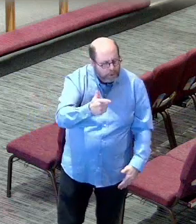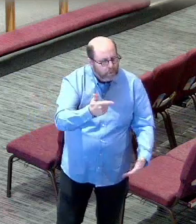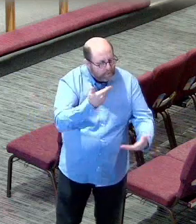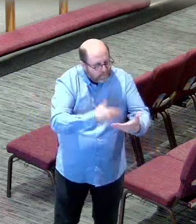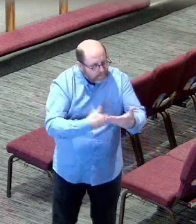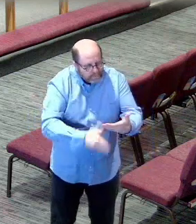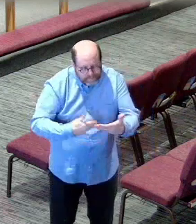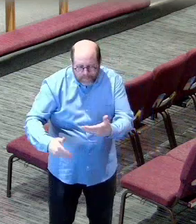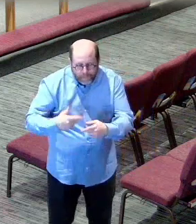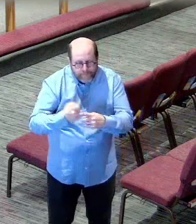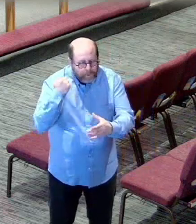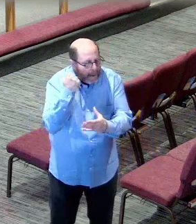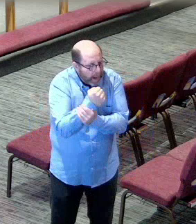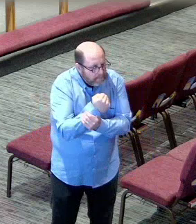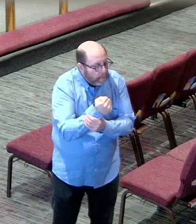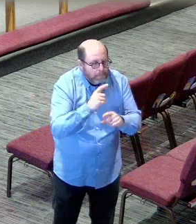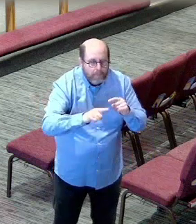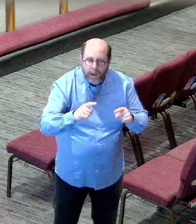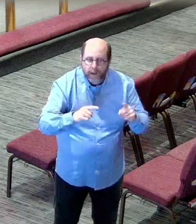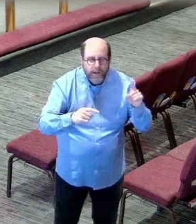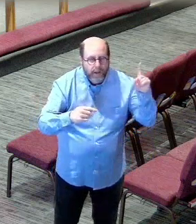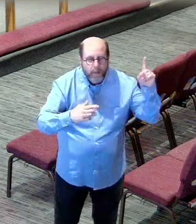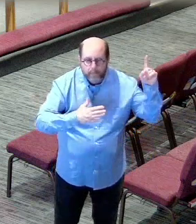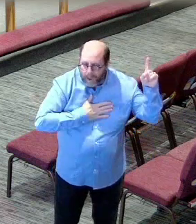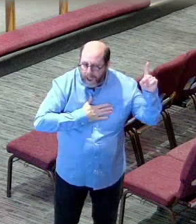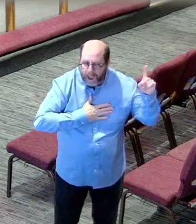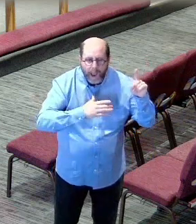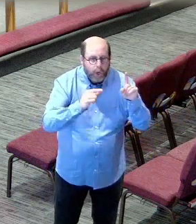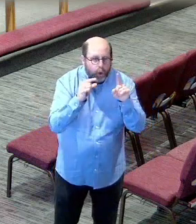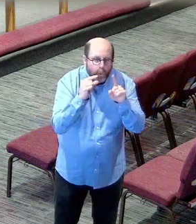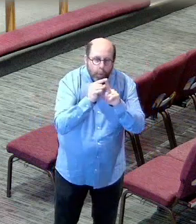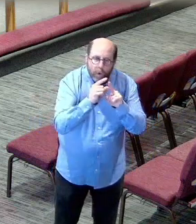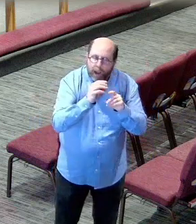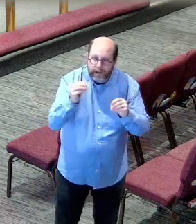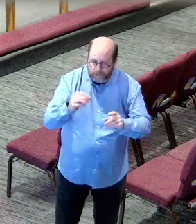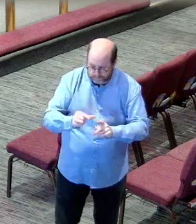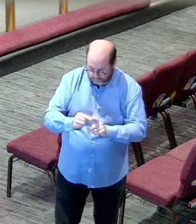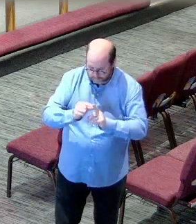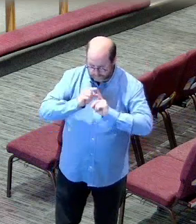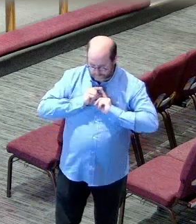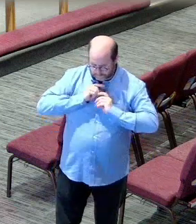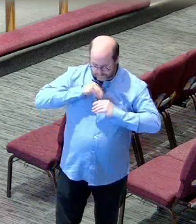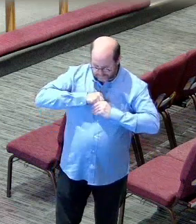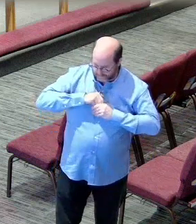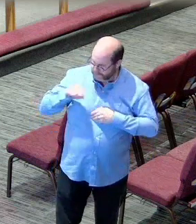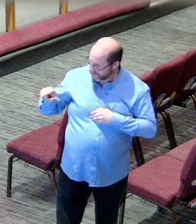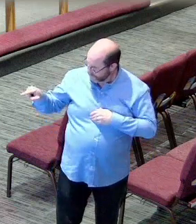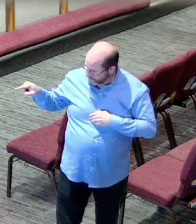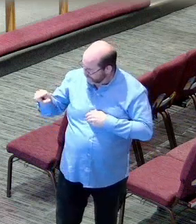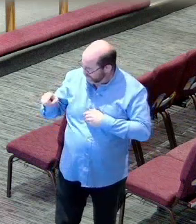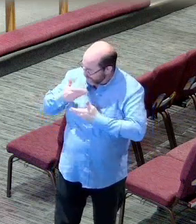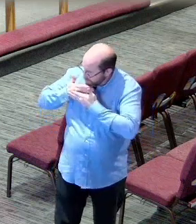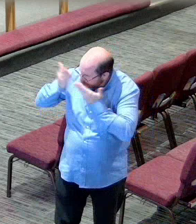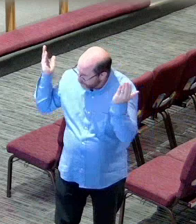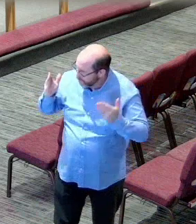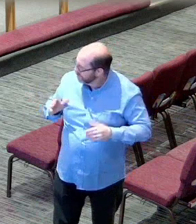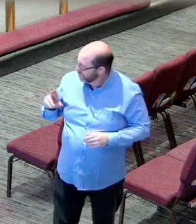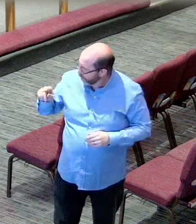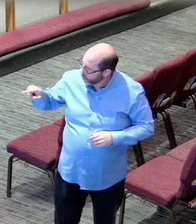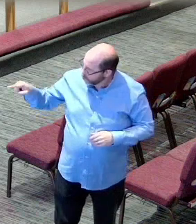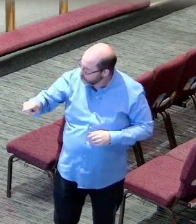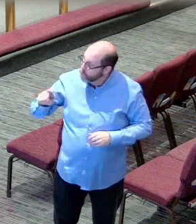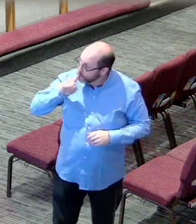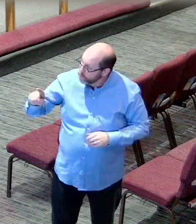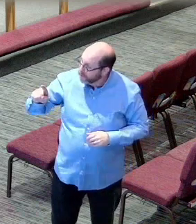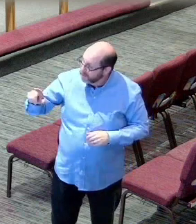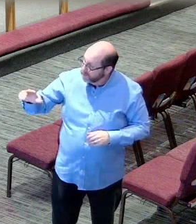word finds no place in you. You are of your father, the devil, and your will is to